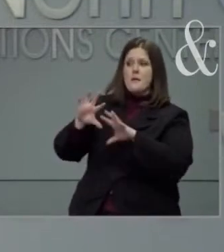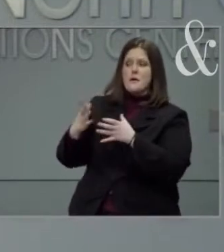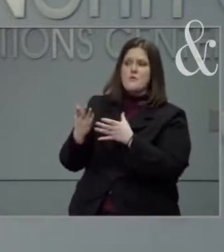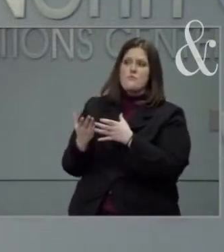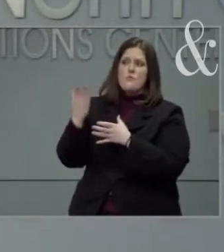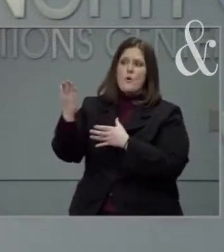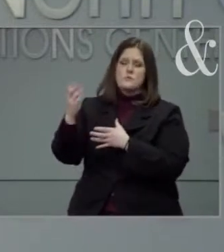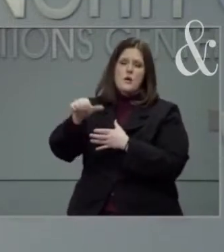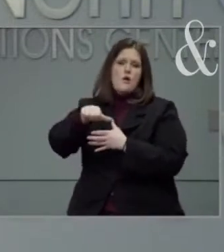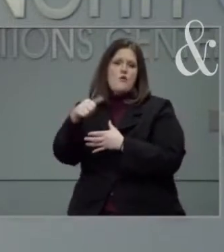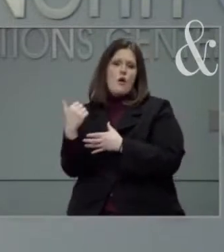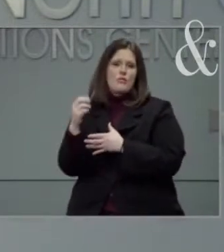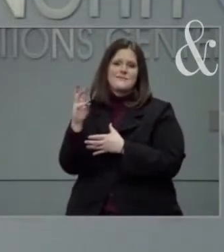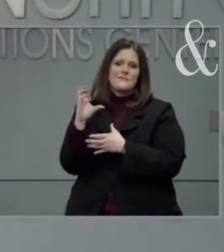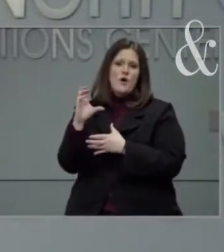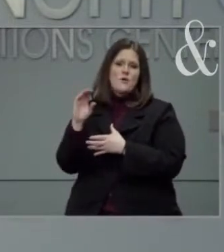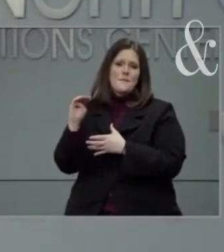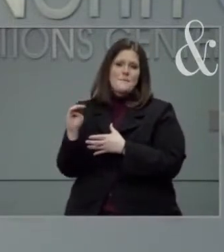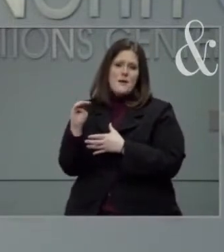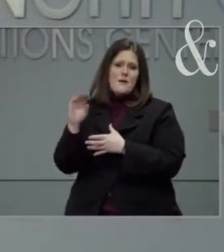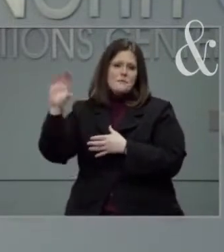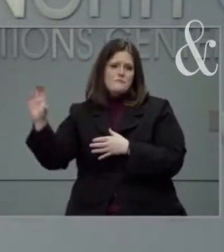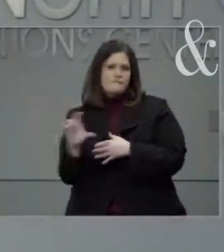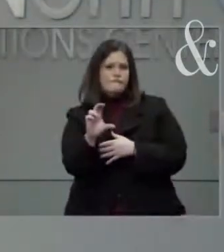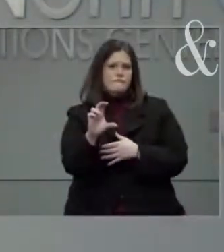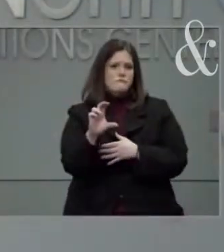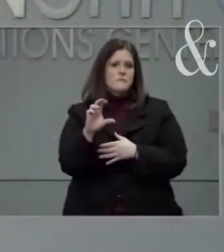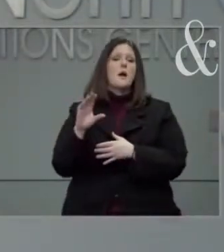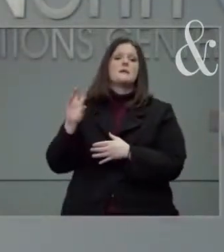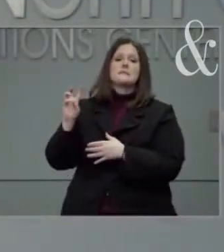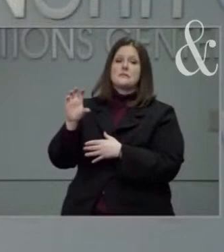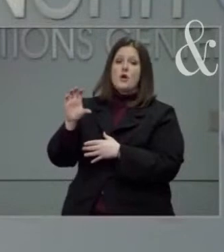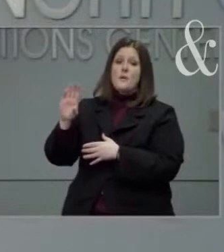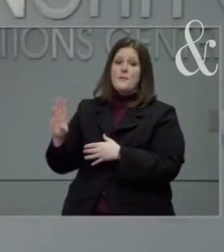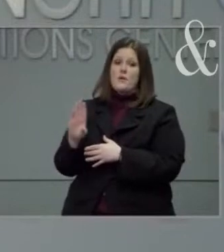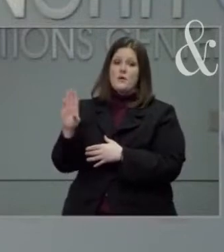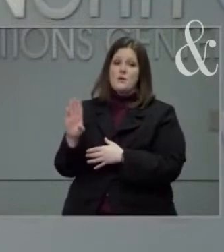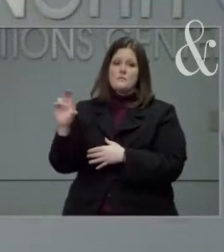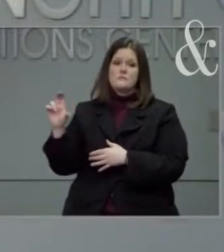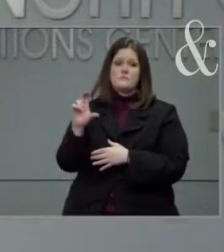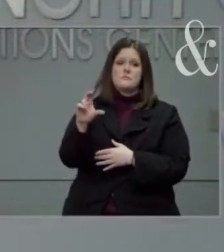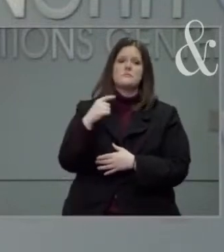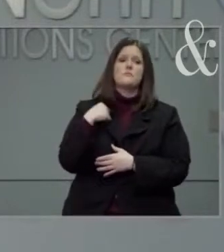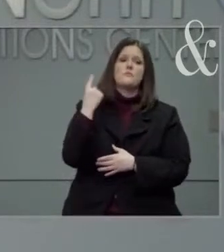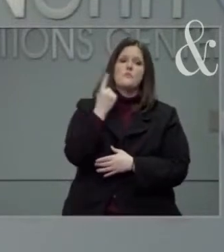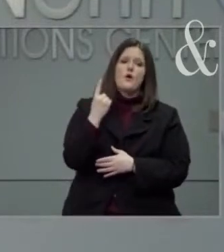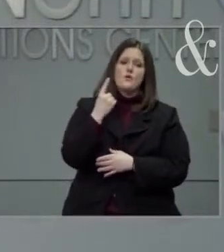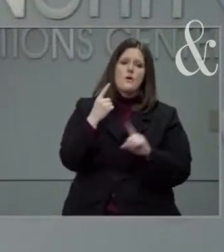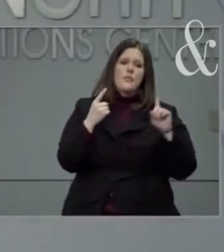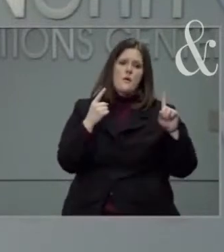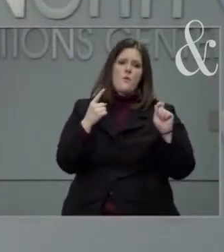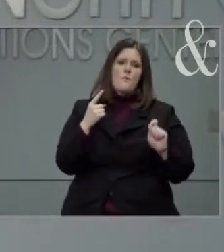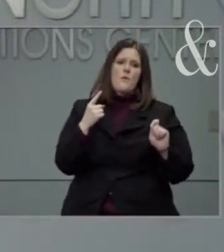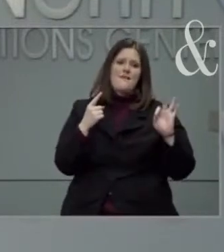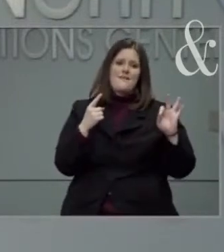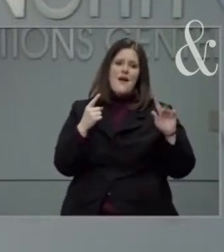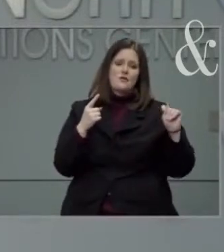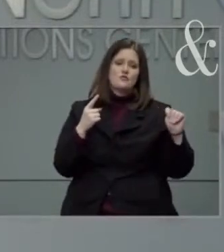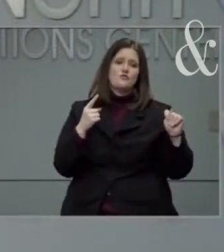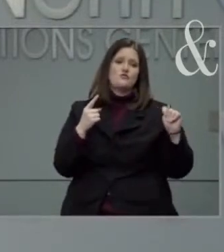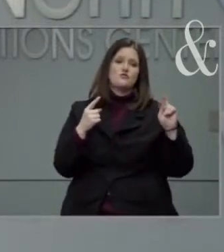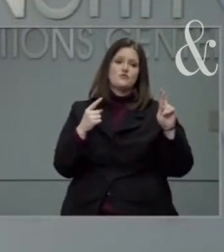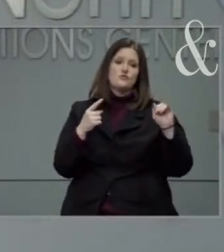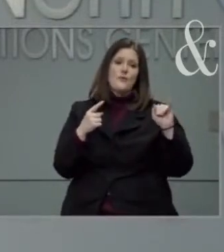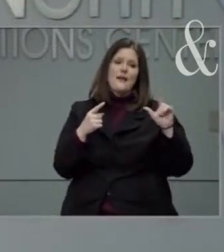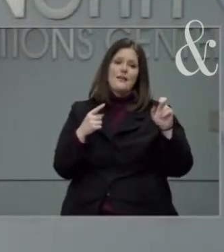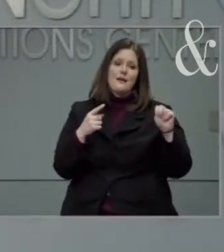billion and Biden at $1.9 trillion. But if something gets passed, would the state need to